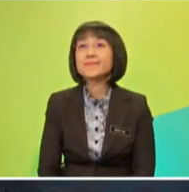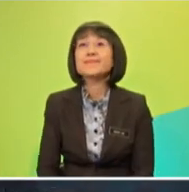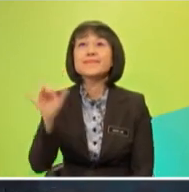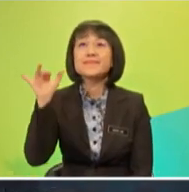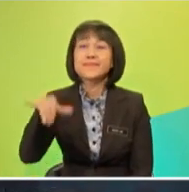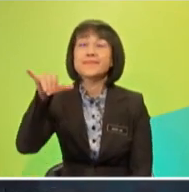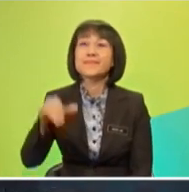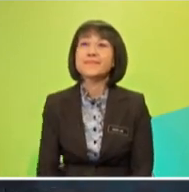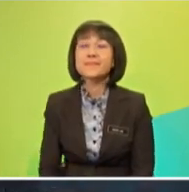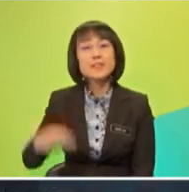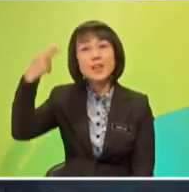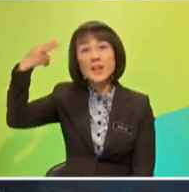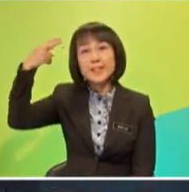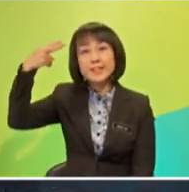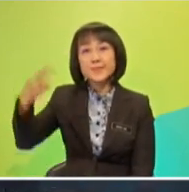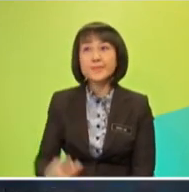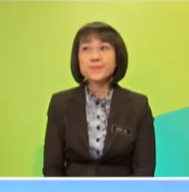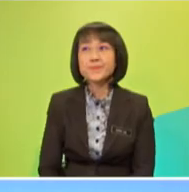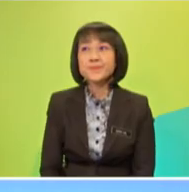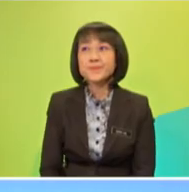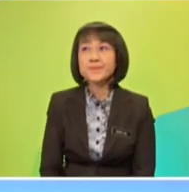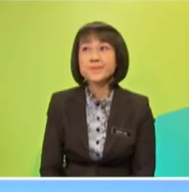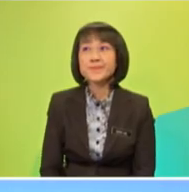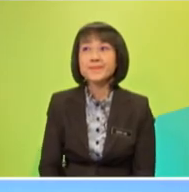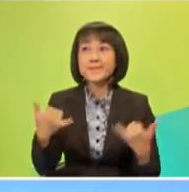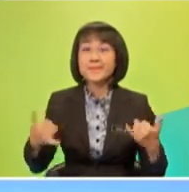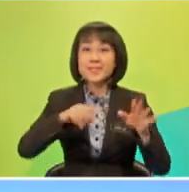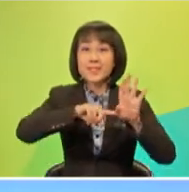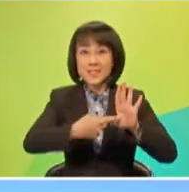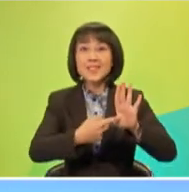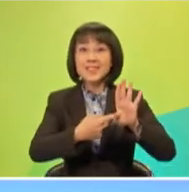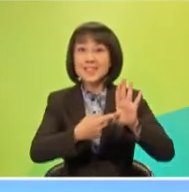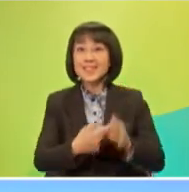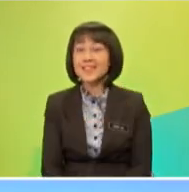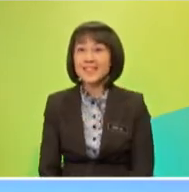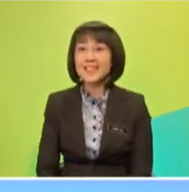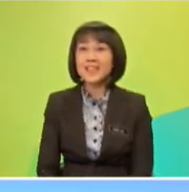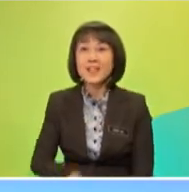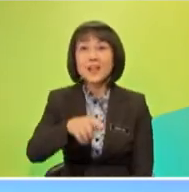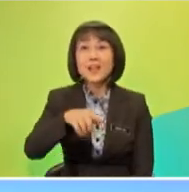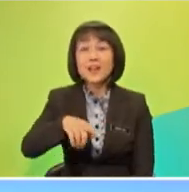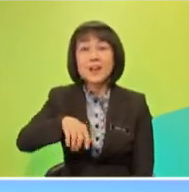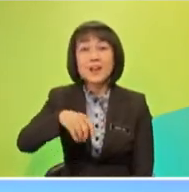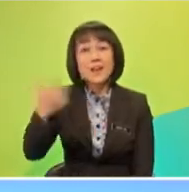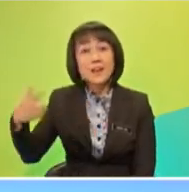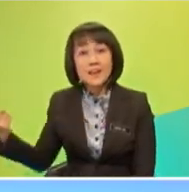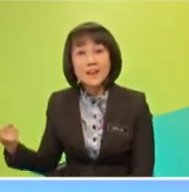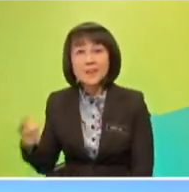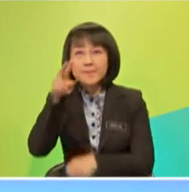Yes. Okay, Haris, let's get started with your action. And the rest of you, watch